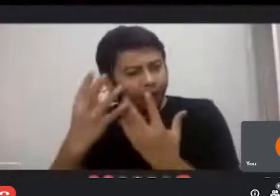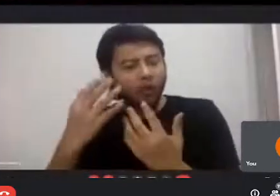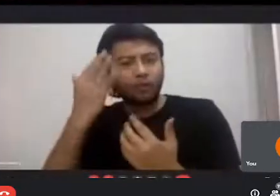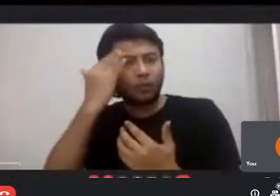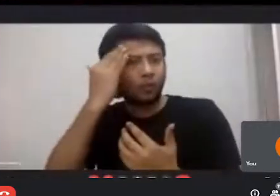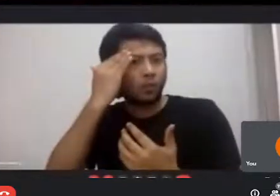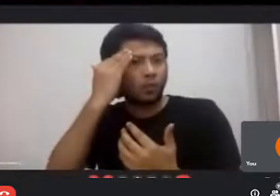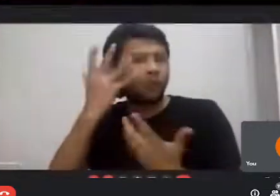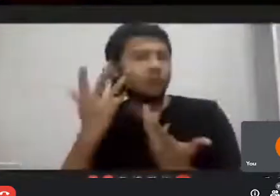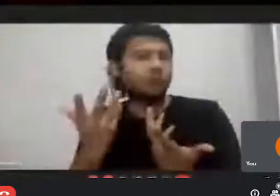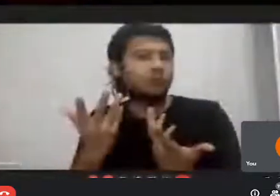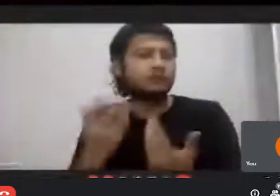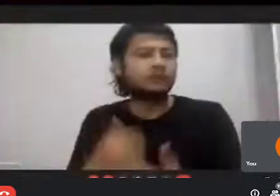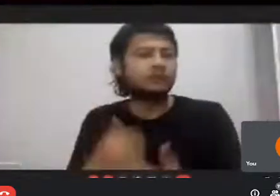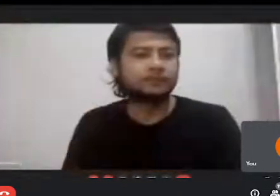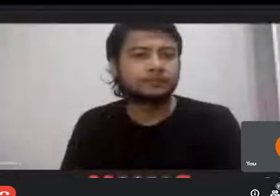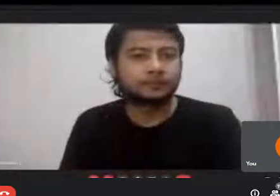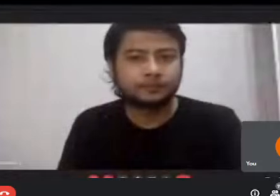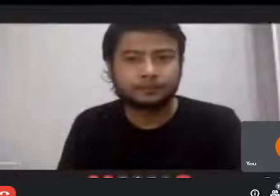Yes.